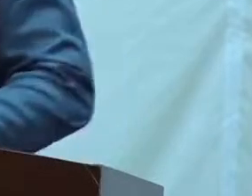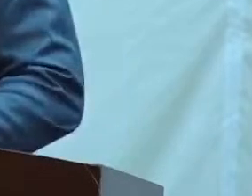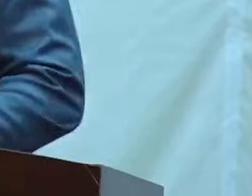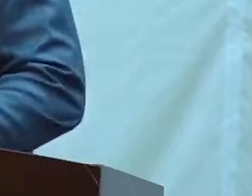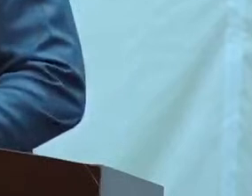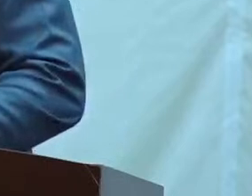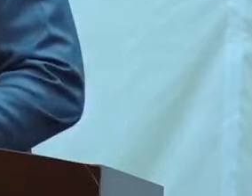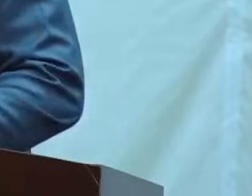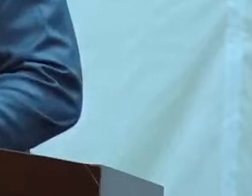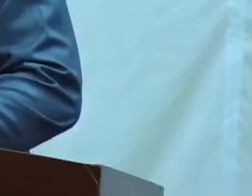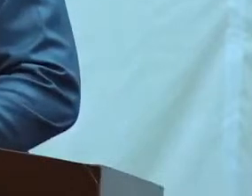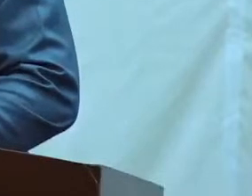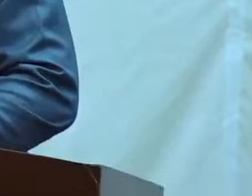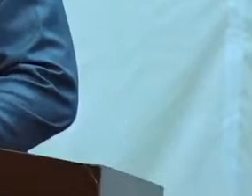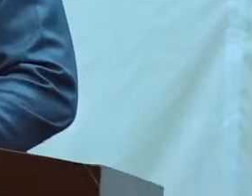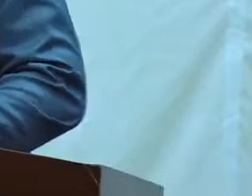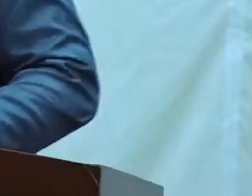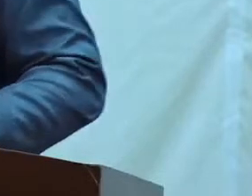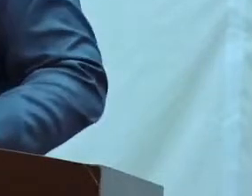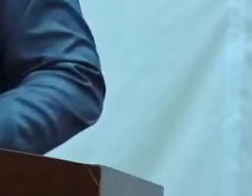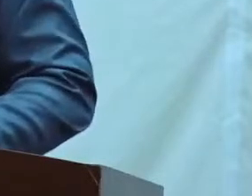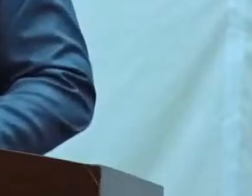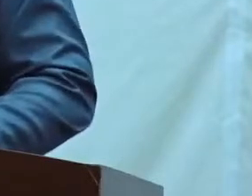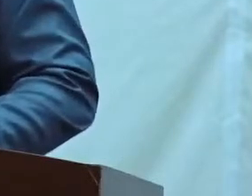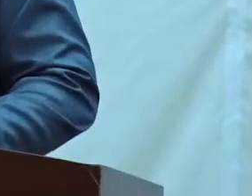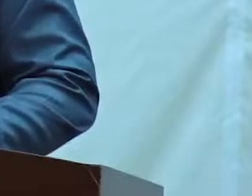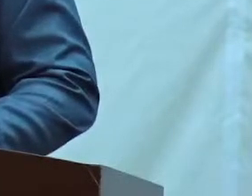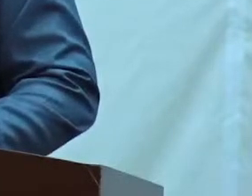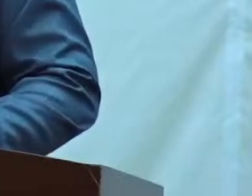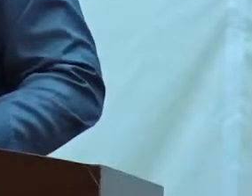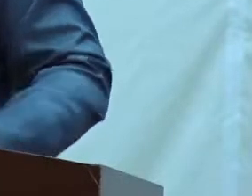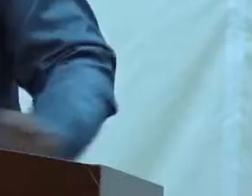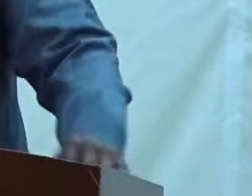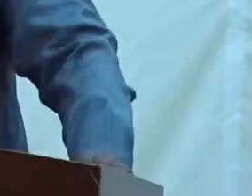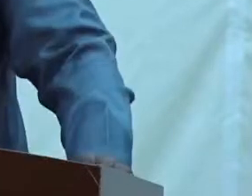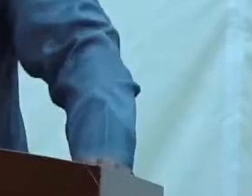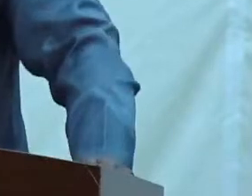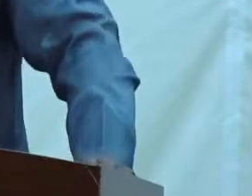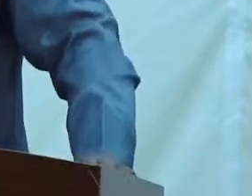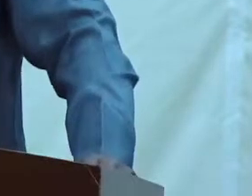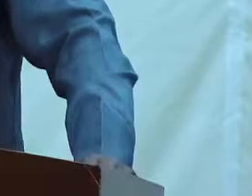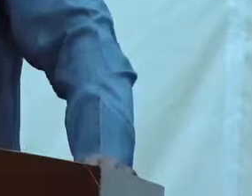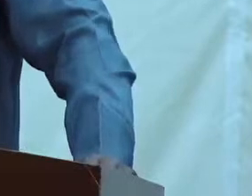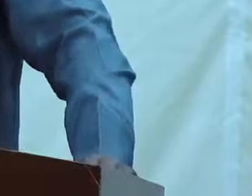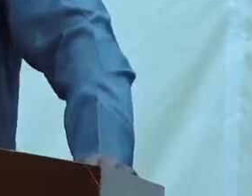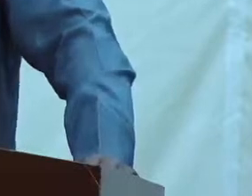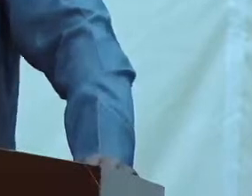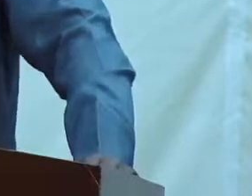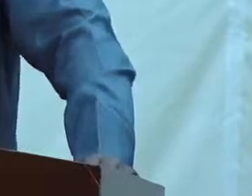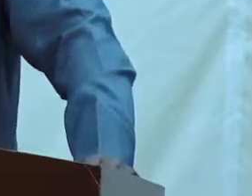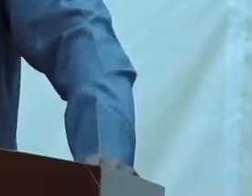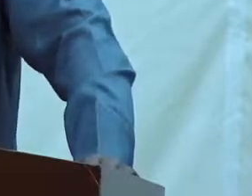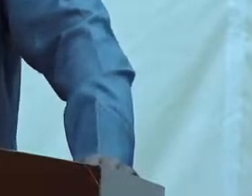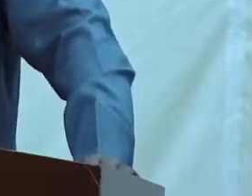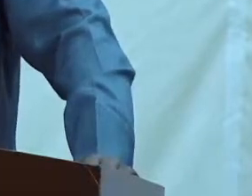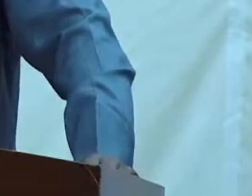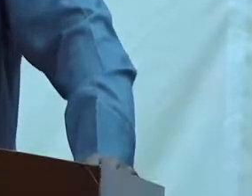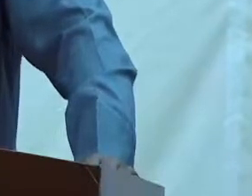Human Rights and Administrative Justice, Justice Emil Short. This year's lecture, the